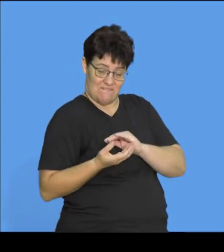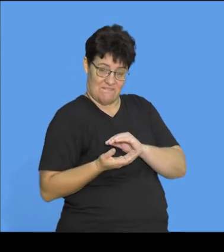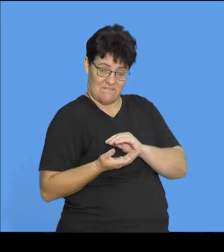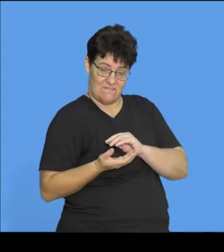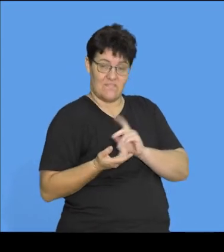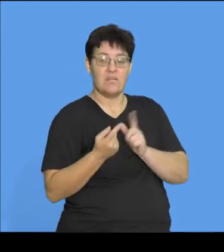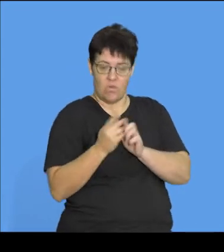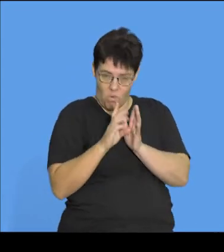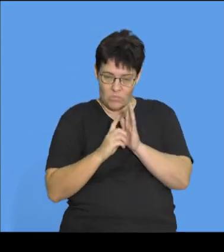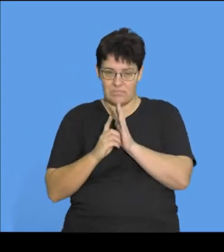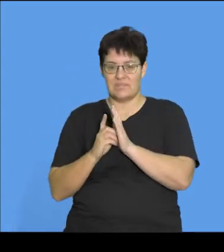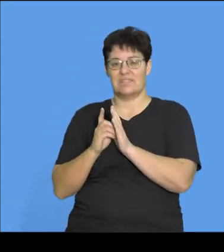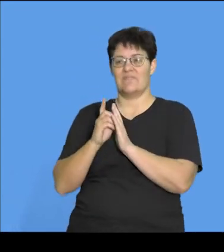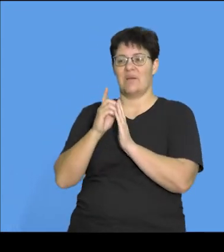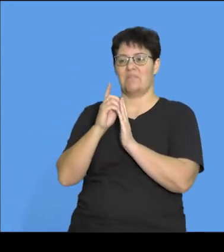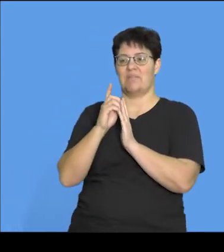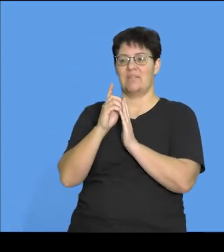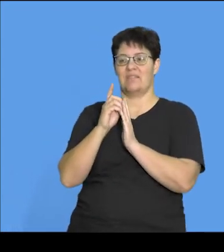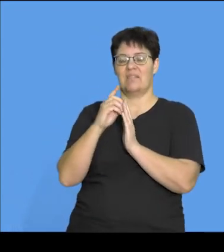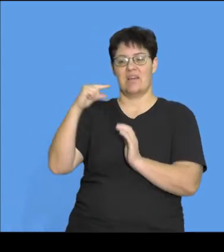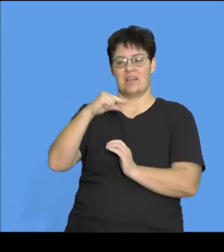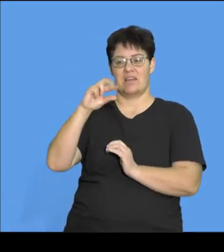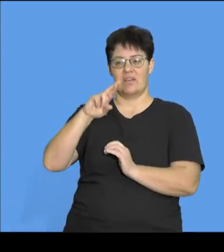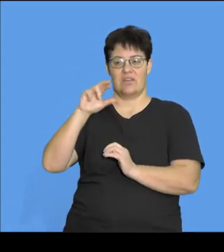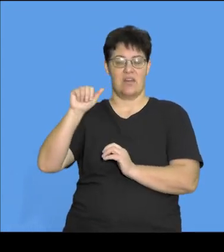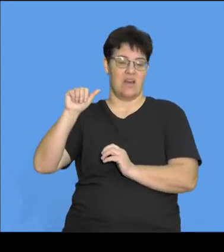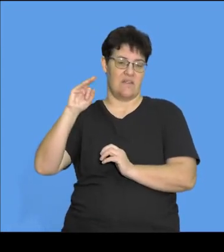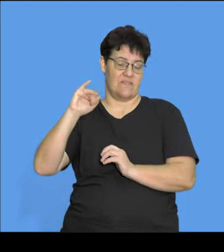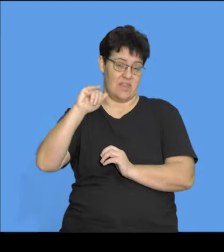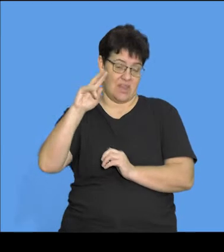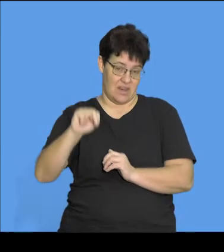to develop into the Graafian follicle.